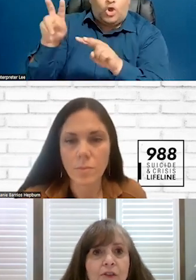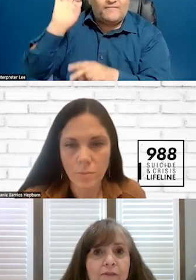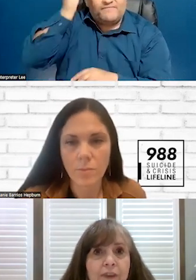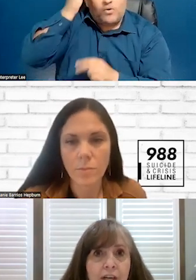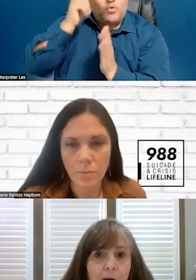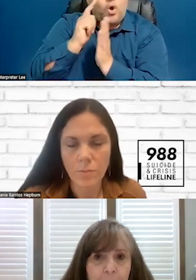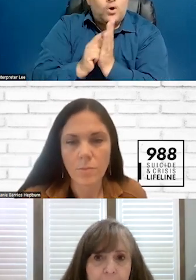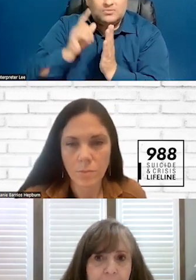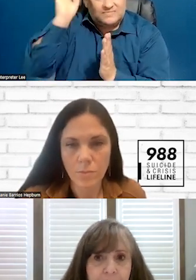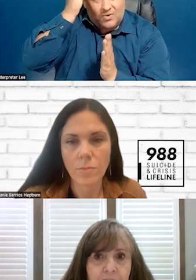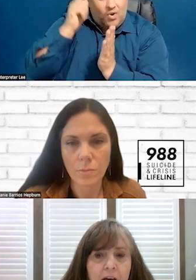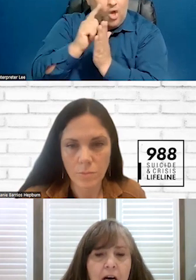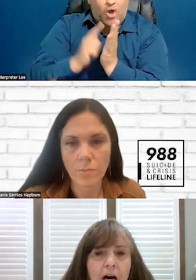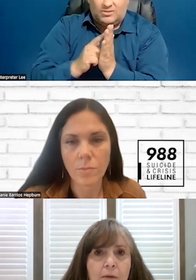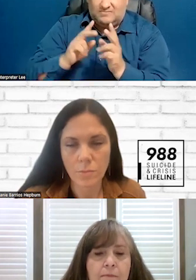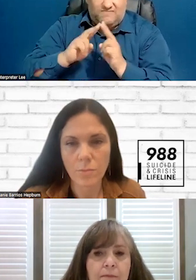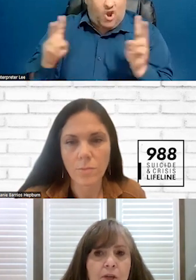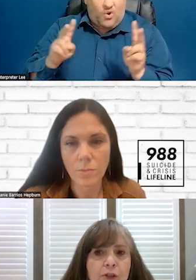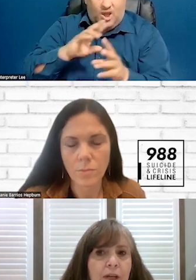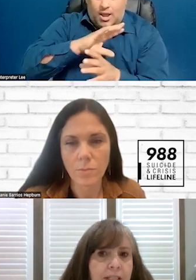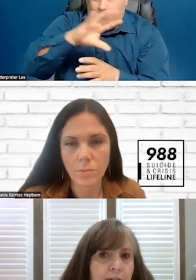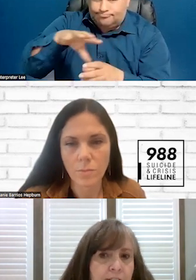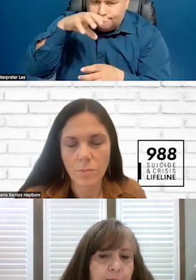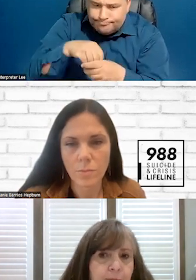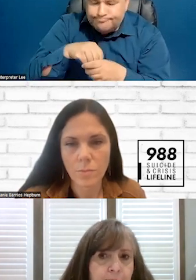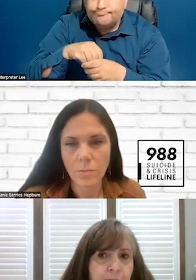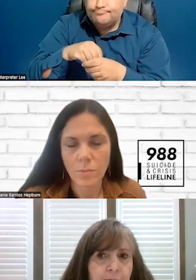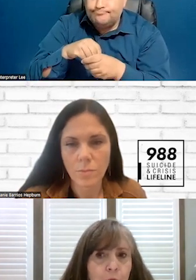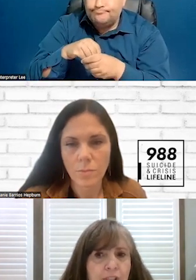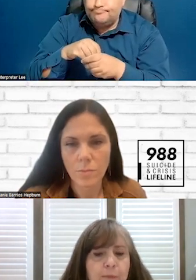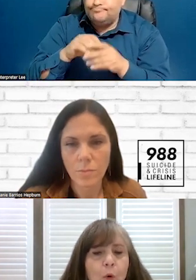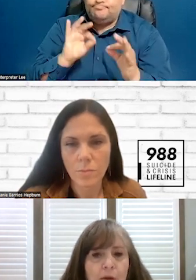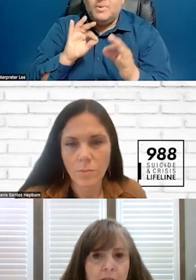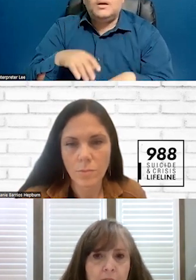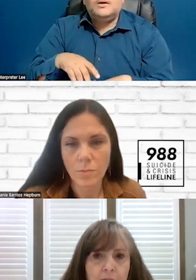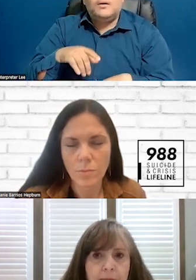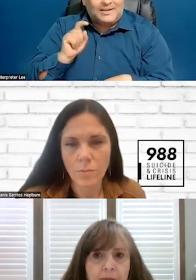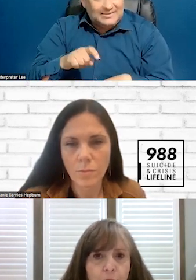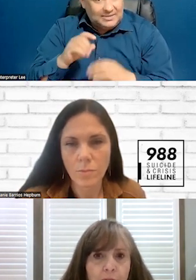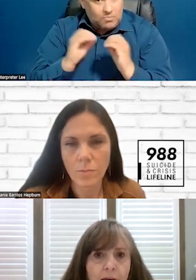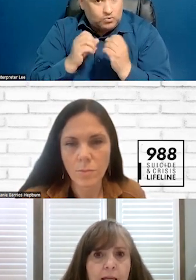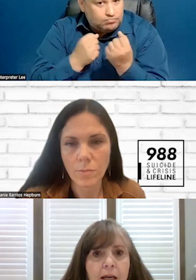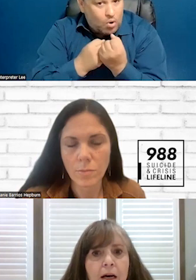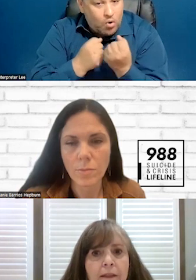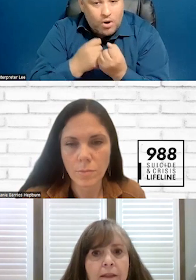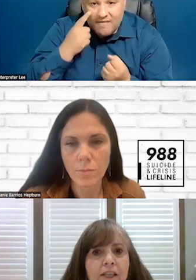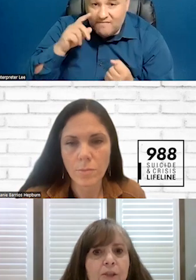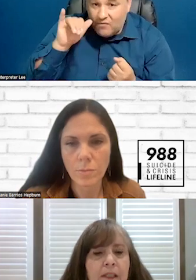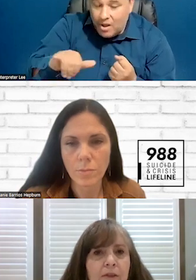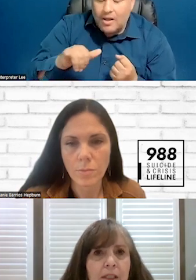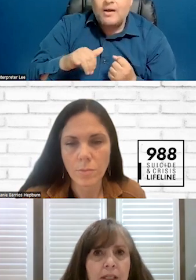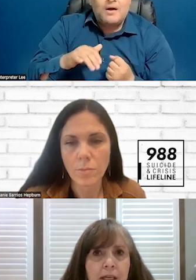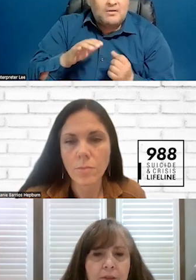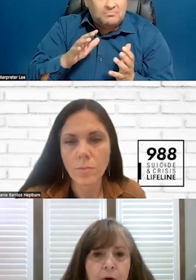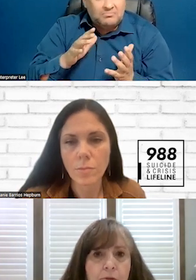federal laws are very comprehensive. Do they need to more support for that? Then they should